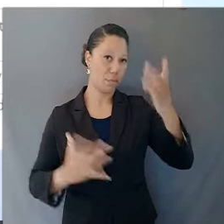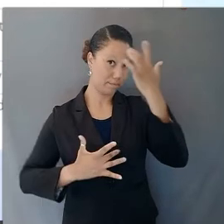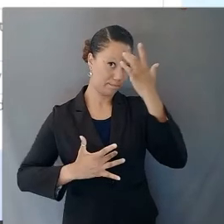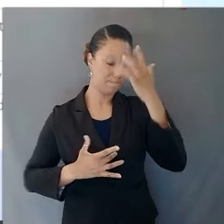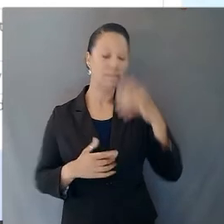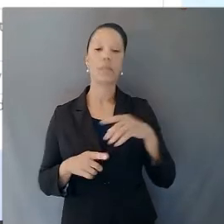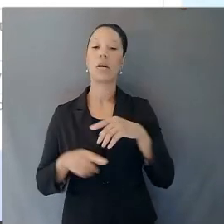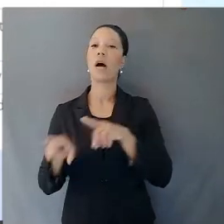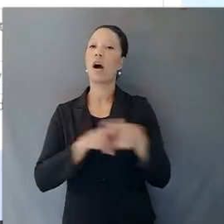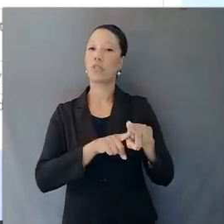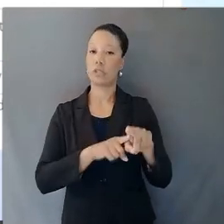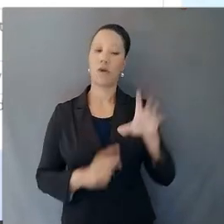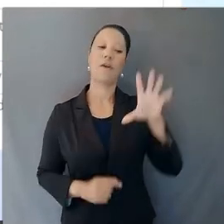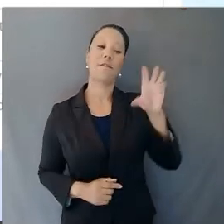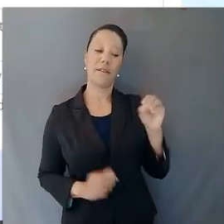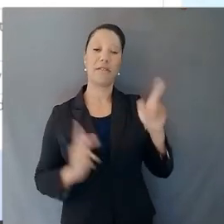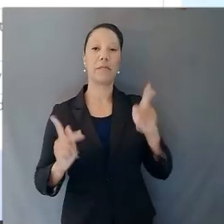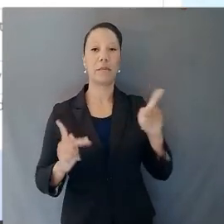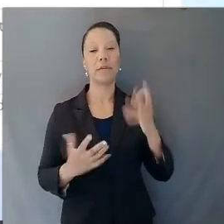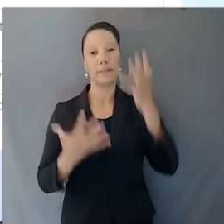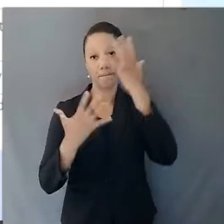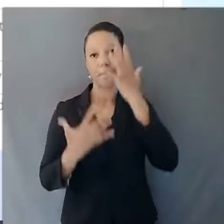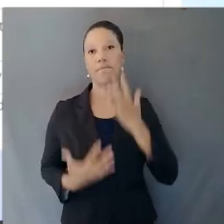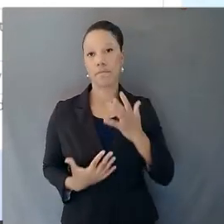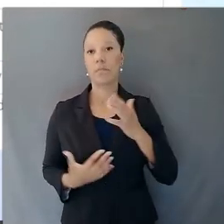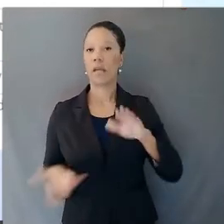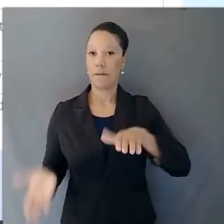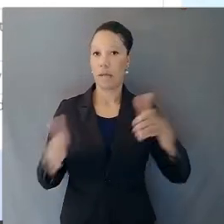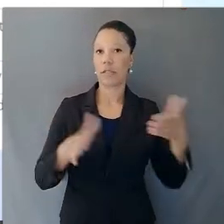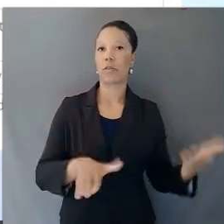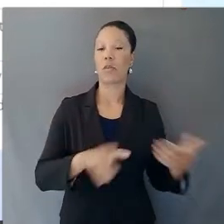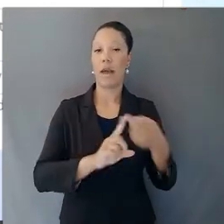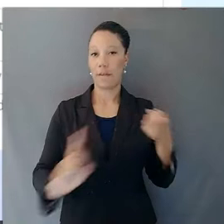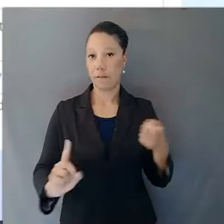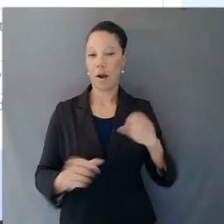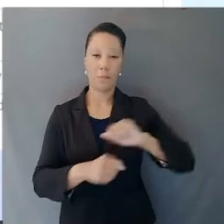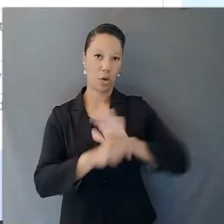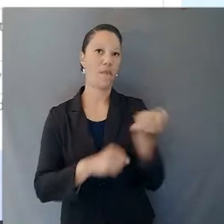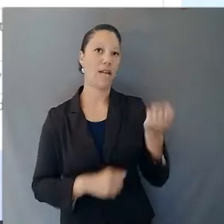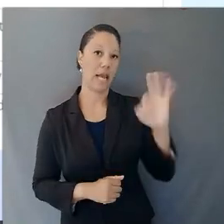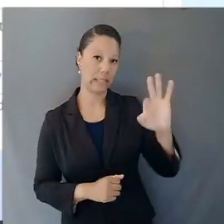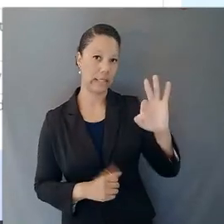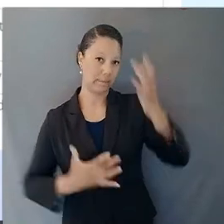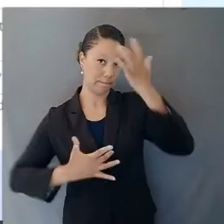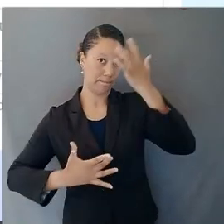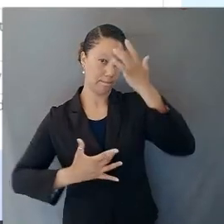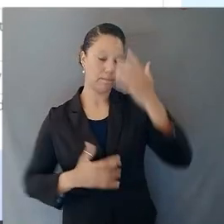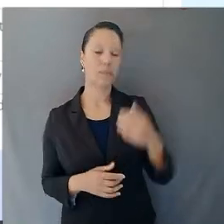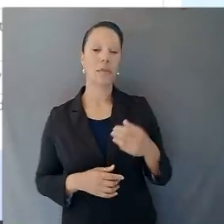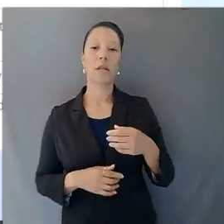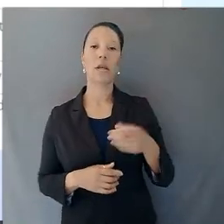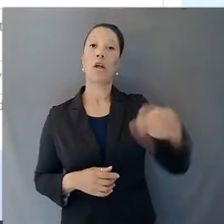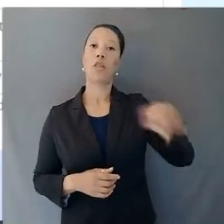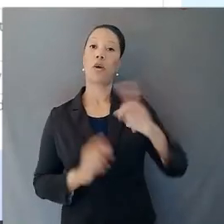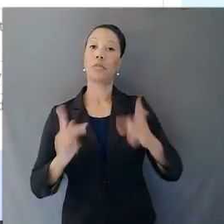50 individuals that have now unfortunately passed away from complications of COVID-19, and those individuals were either